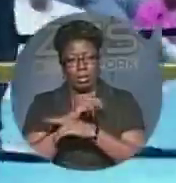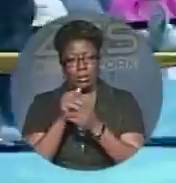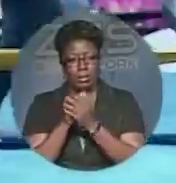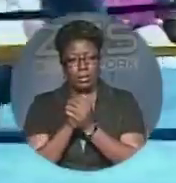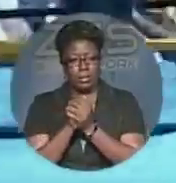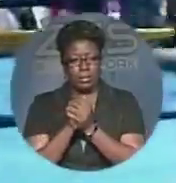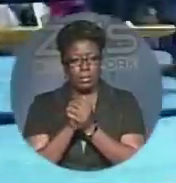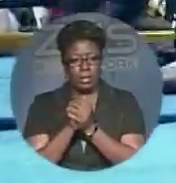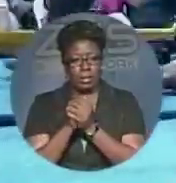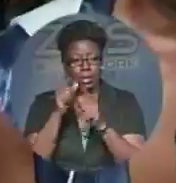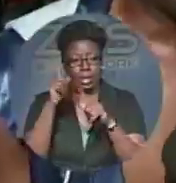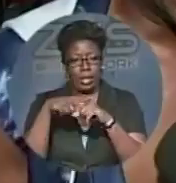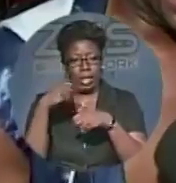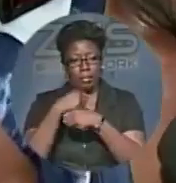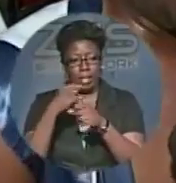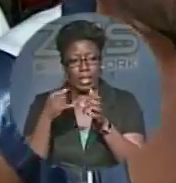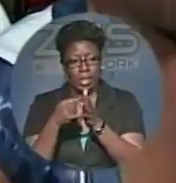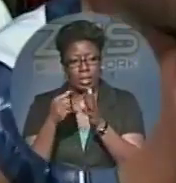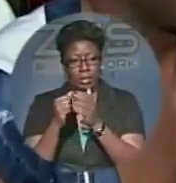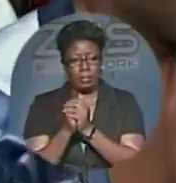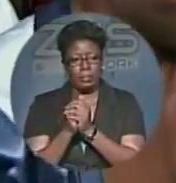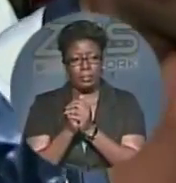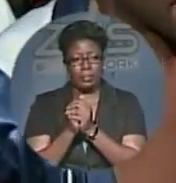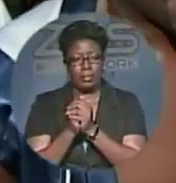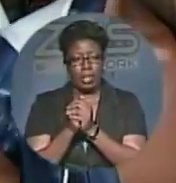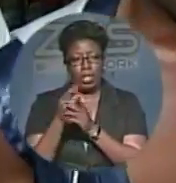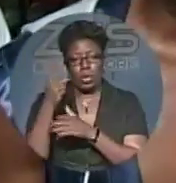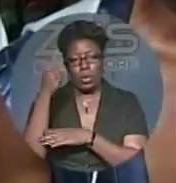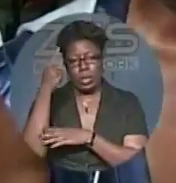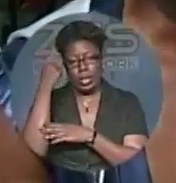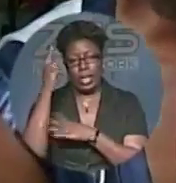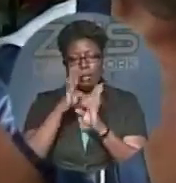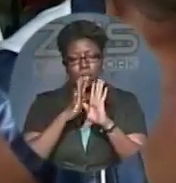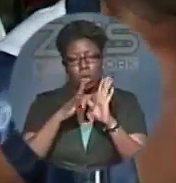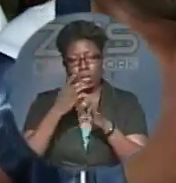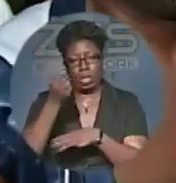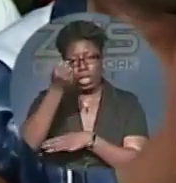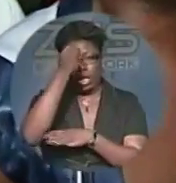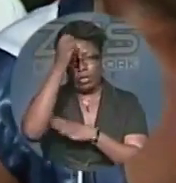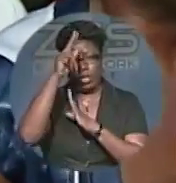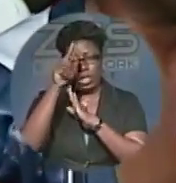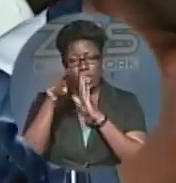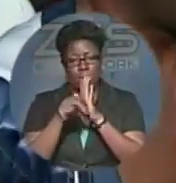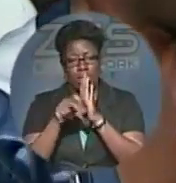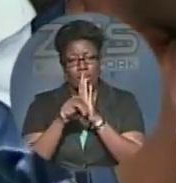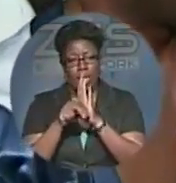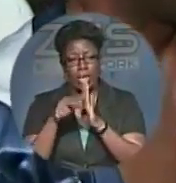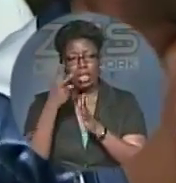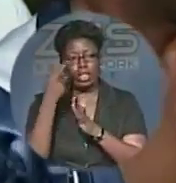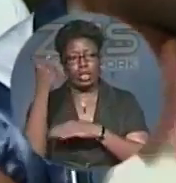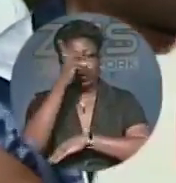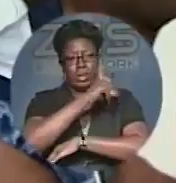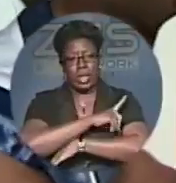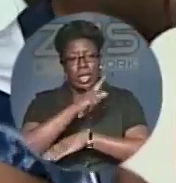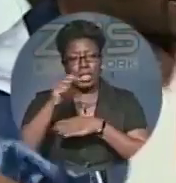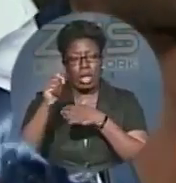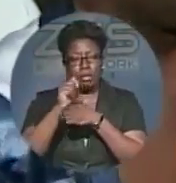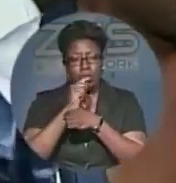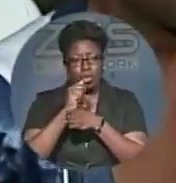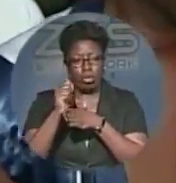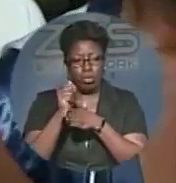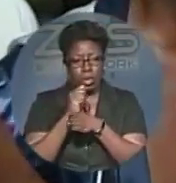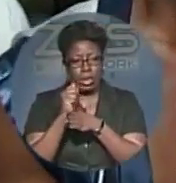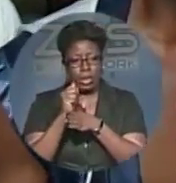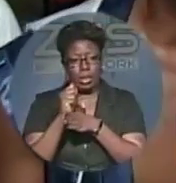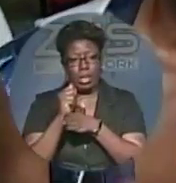can't make it. Yeah, my thing I talking first, yes. But honestly speaking, I had 2 days of training. My coach right now bring